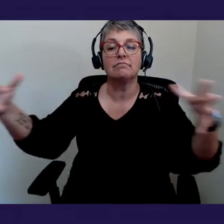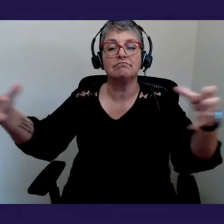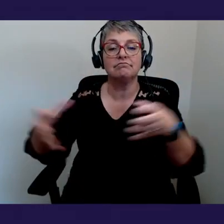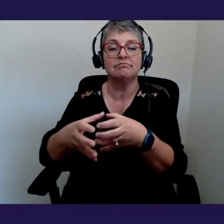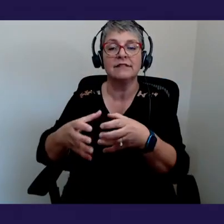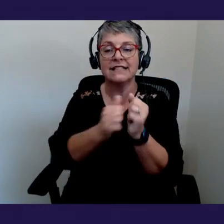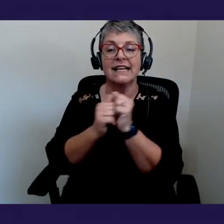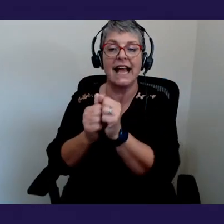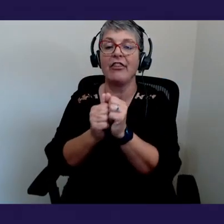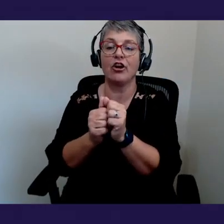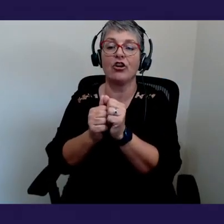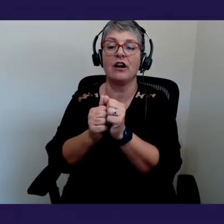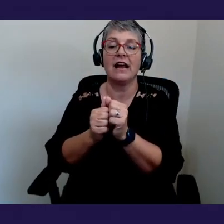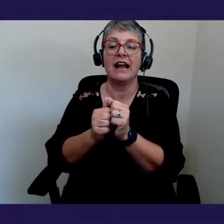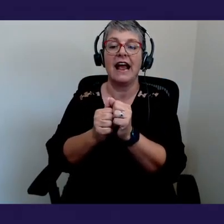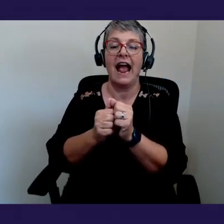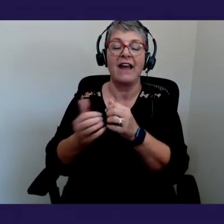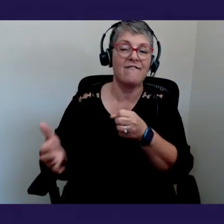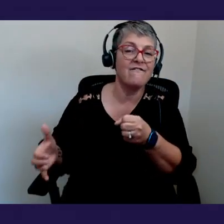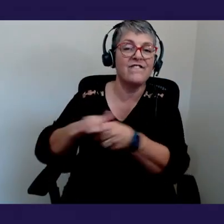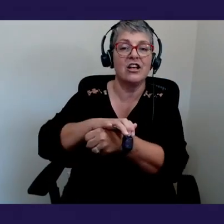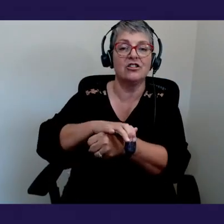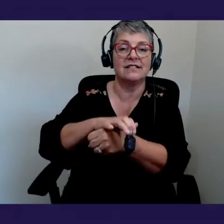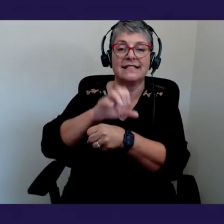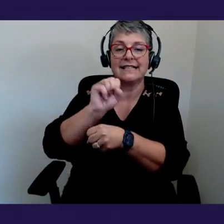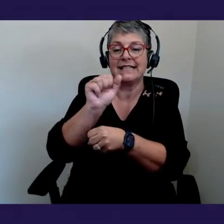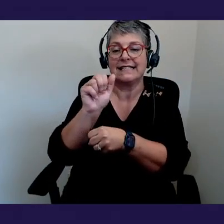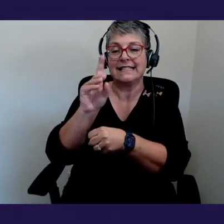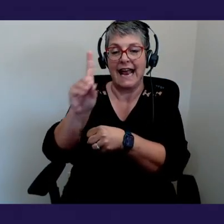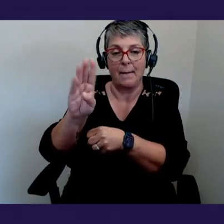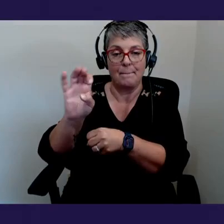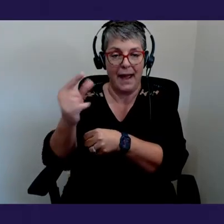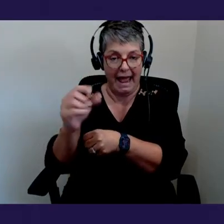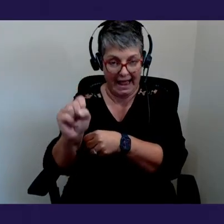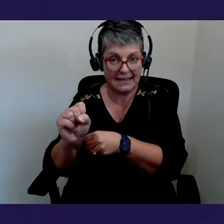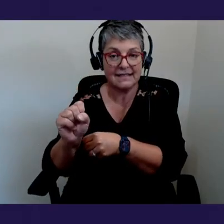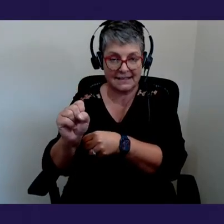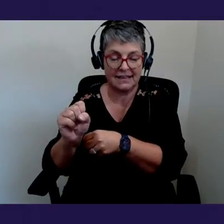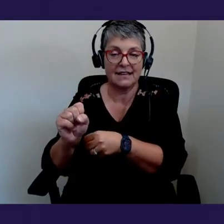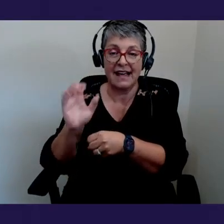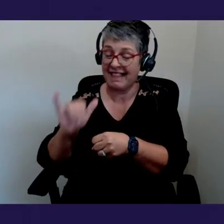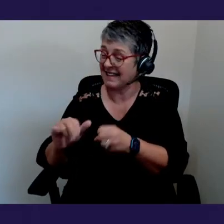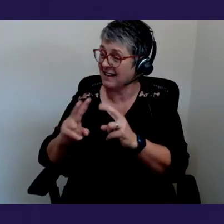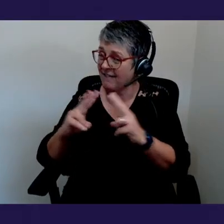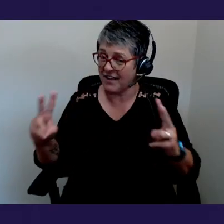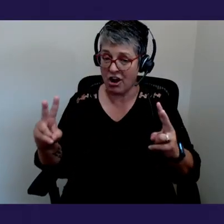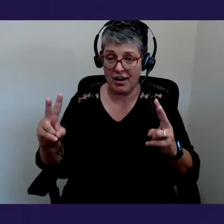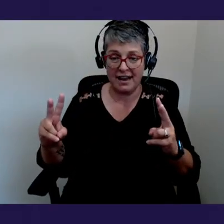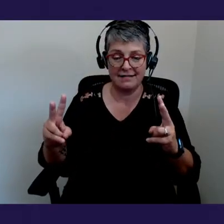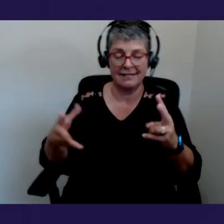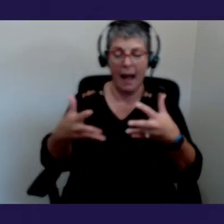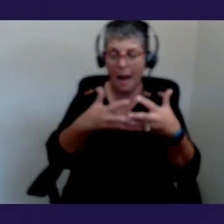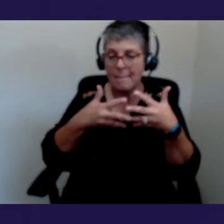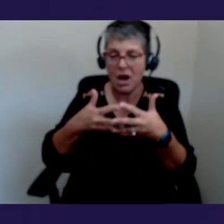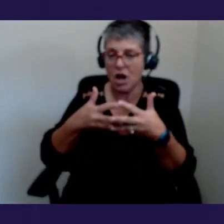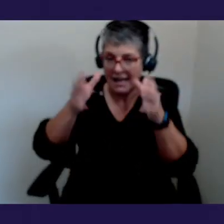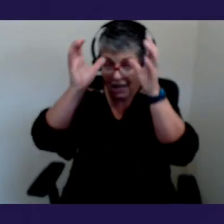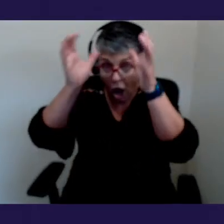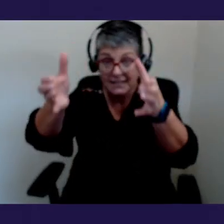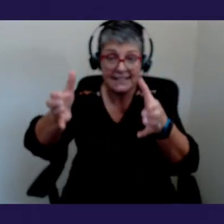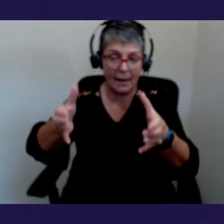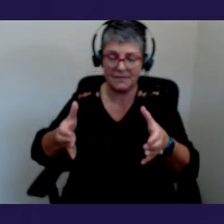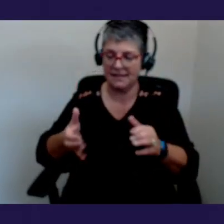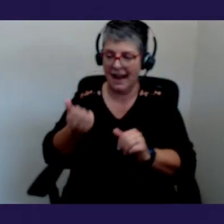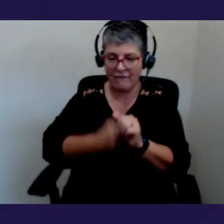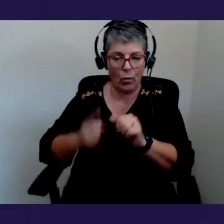we have a way for people to help themselves. And that is a very American concept. We don't do a good job in public health